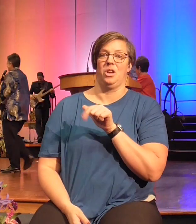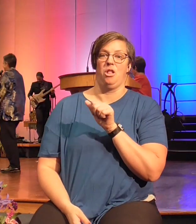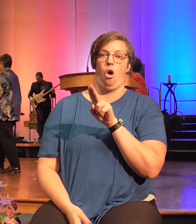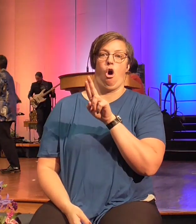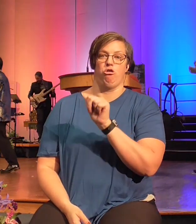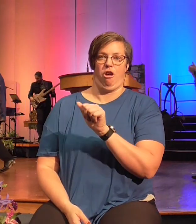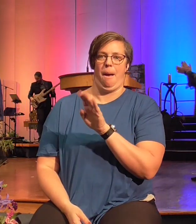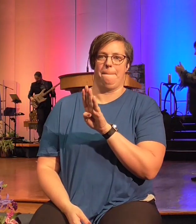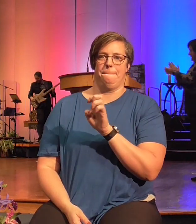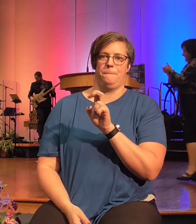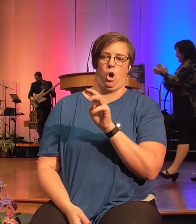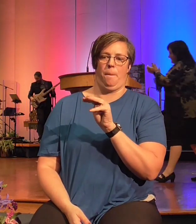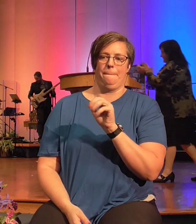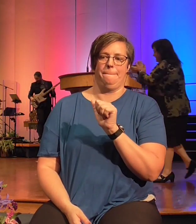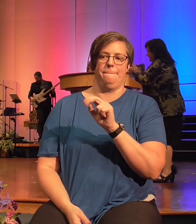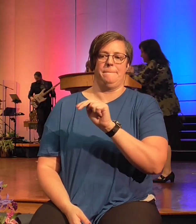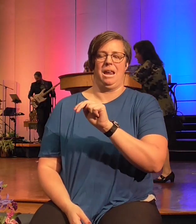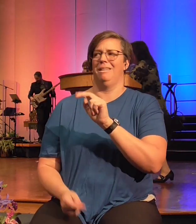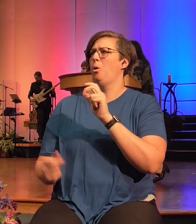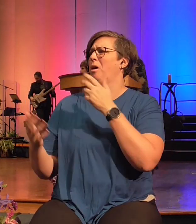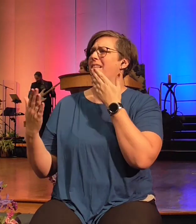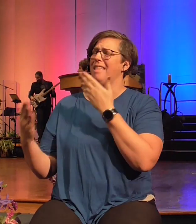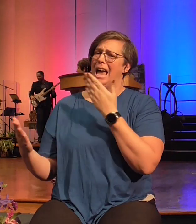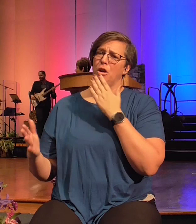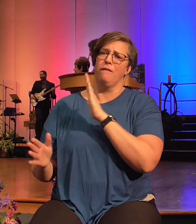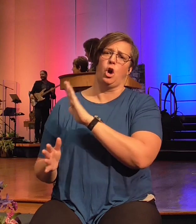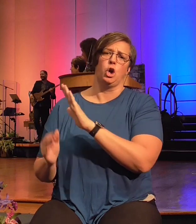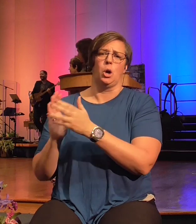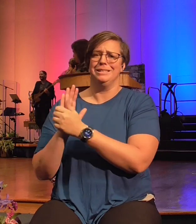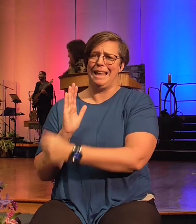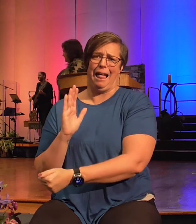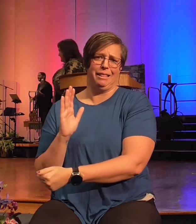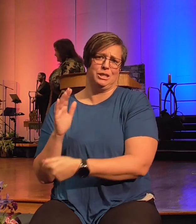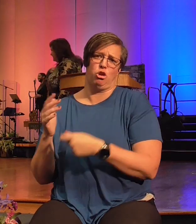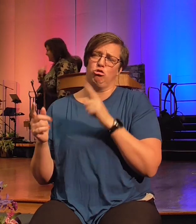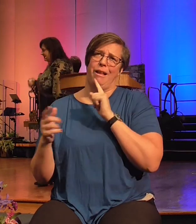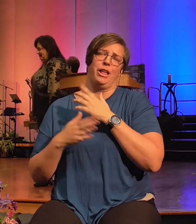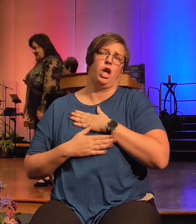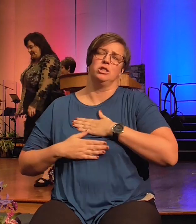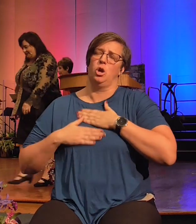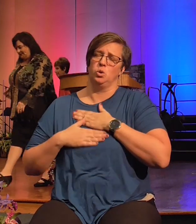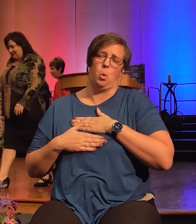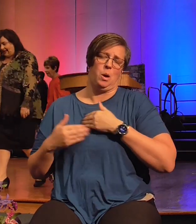Thank you for your beautiful presence and for your talent. It's always a joy to have you here.